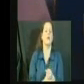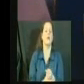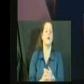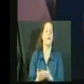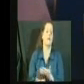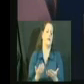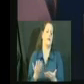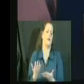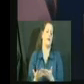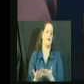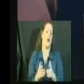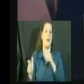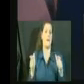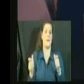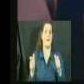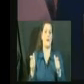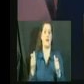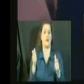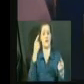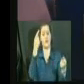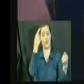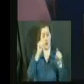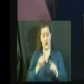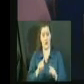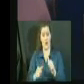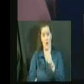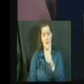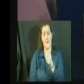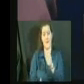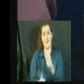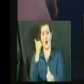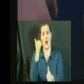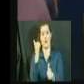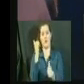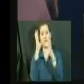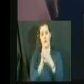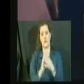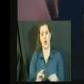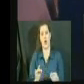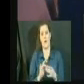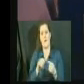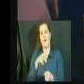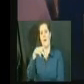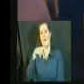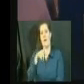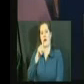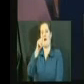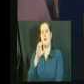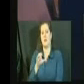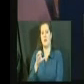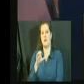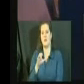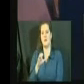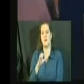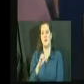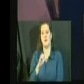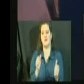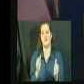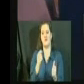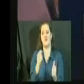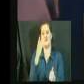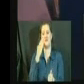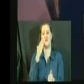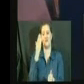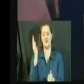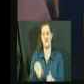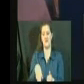The biggest consensus, or the most comments about the PLCs, were without a doubt